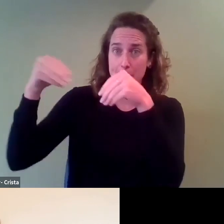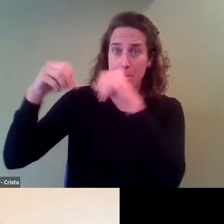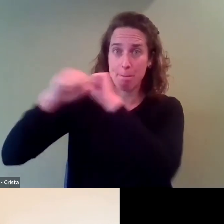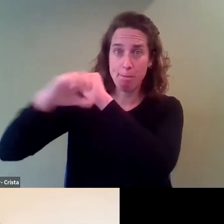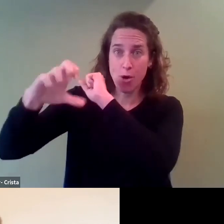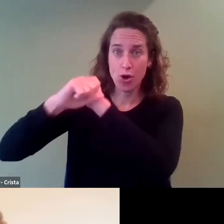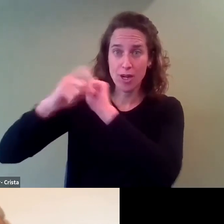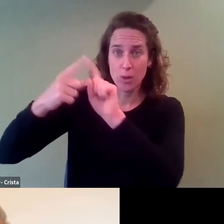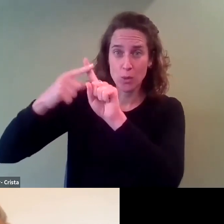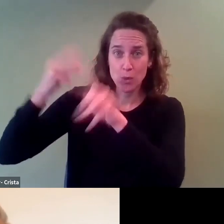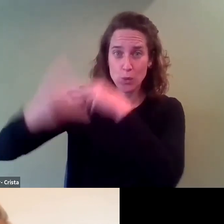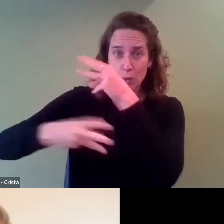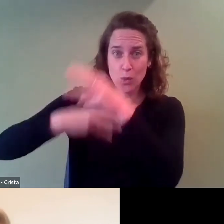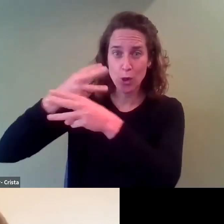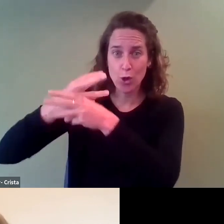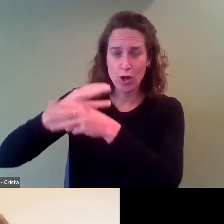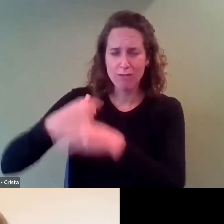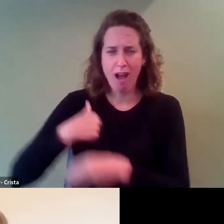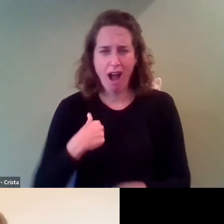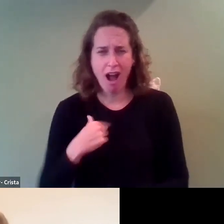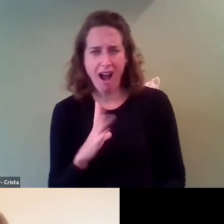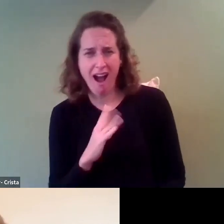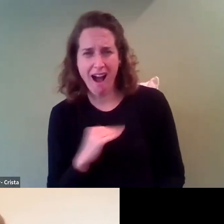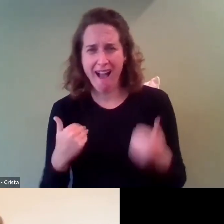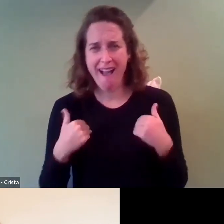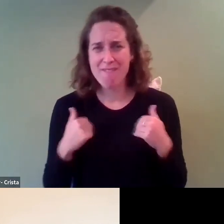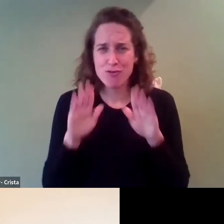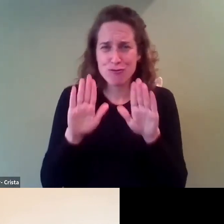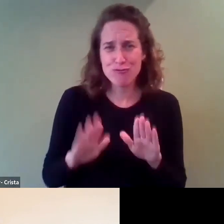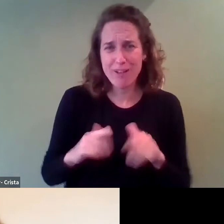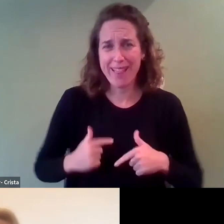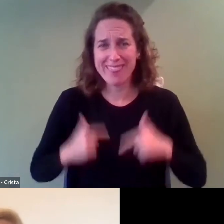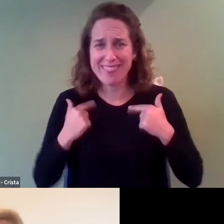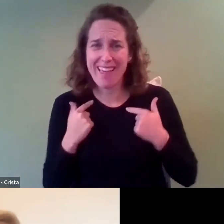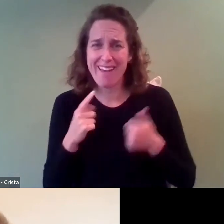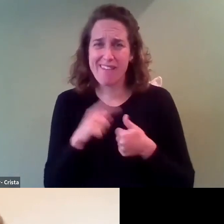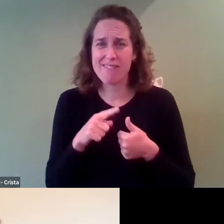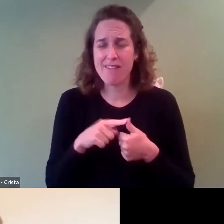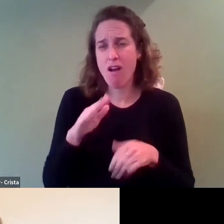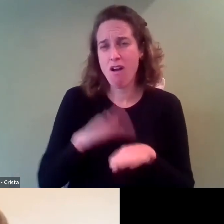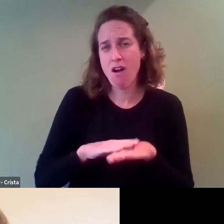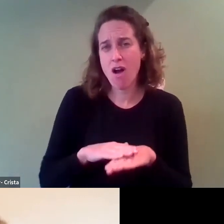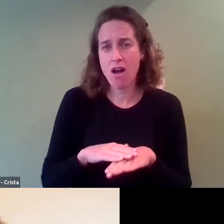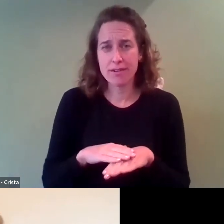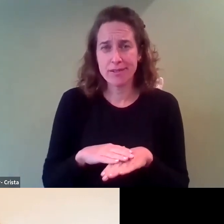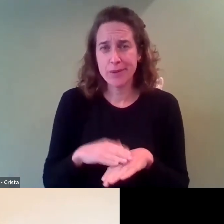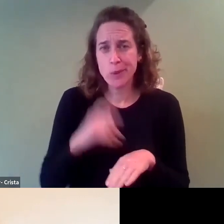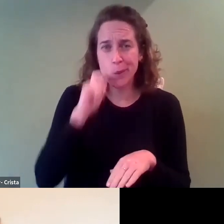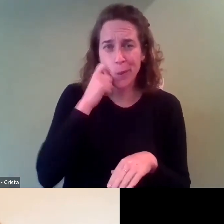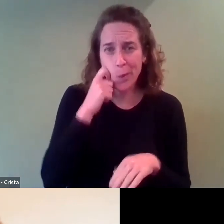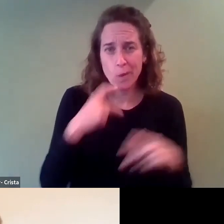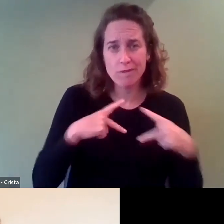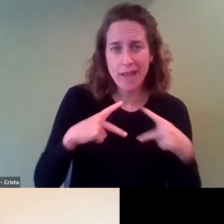to show what a great life we have. Look at my cool vacation I'm on. Look at my hot new boyfriend. Look